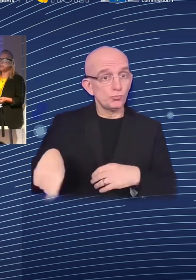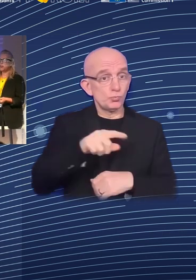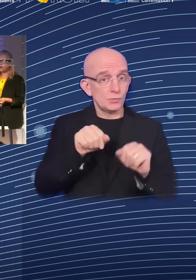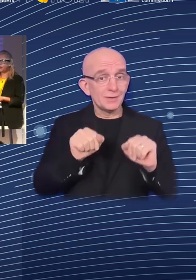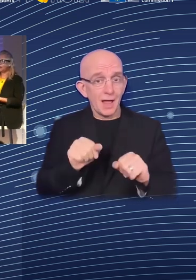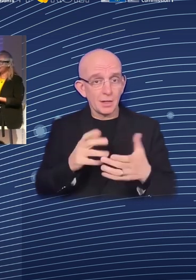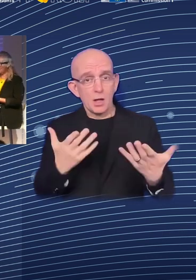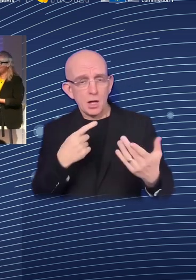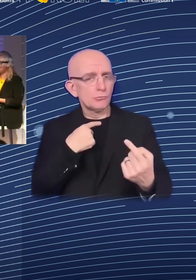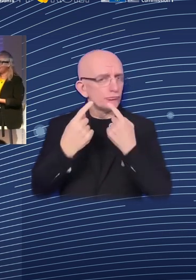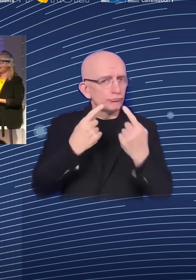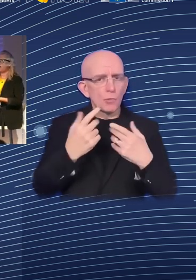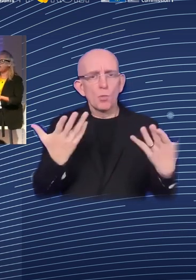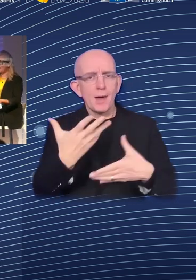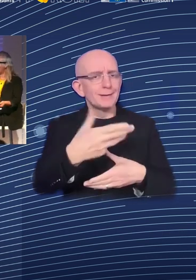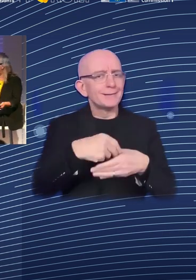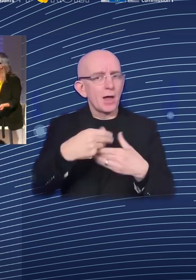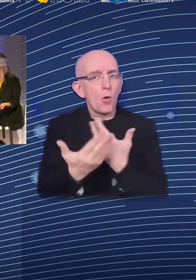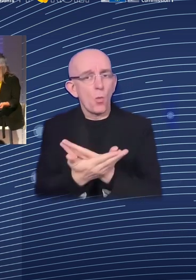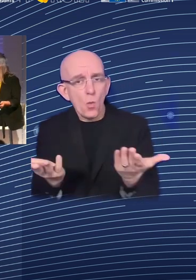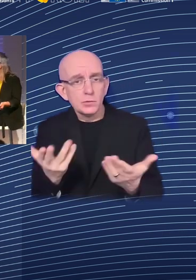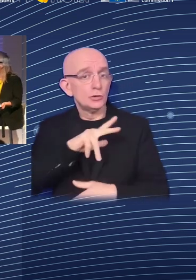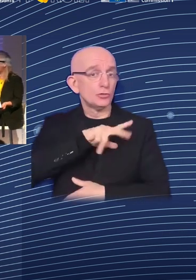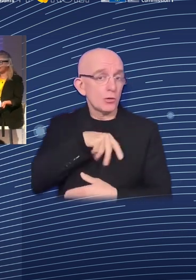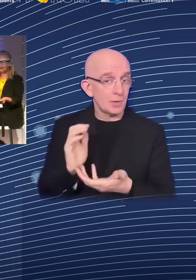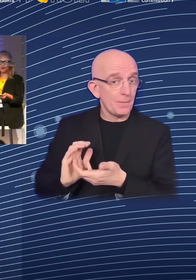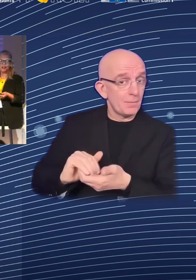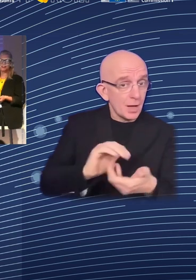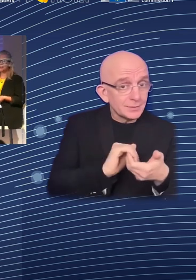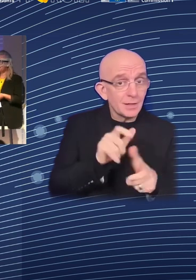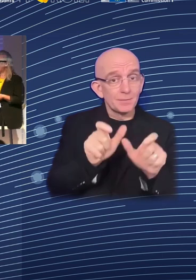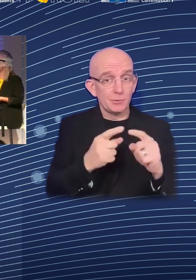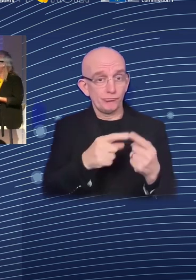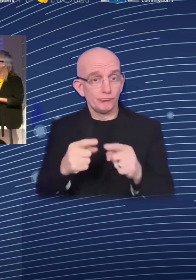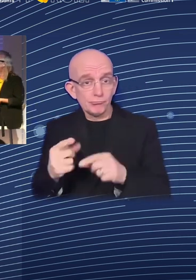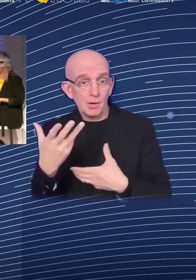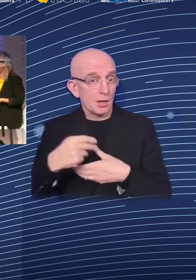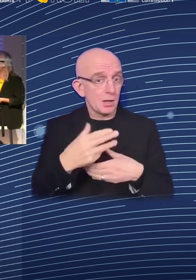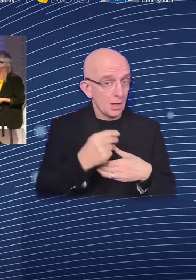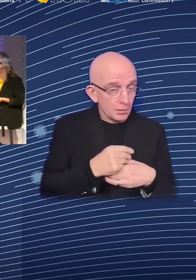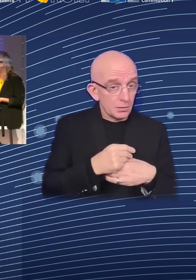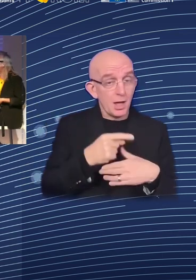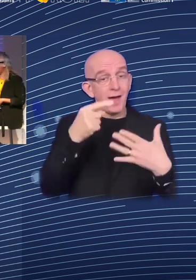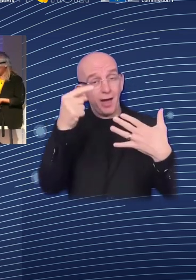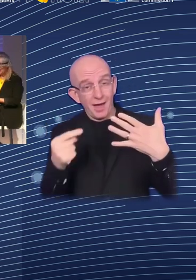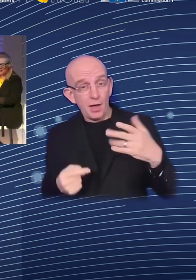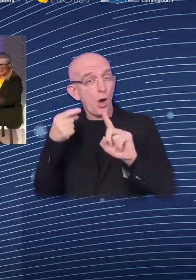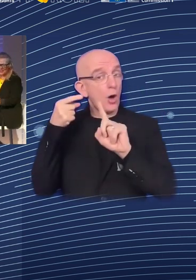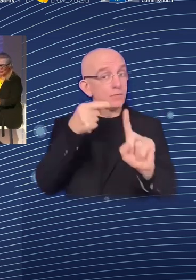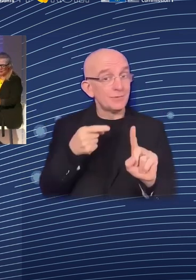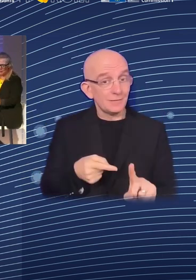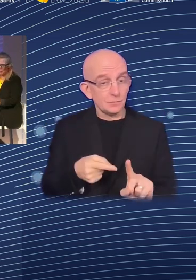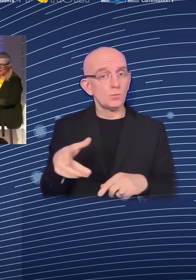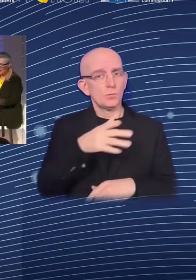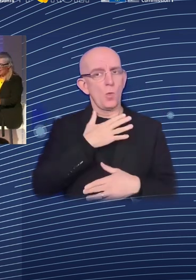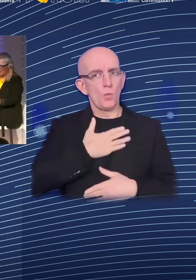actually create the skills that are really needed on the labour market. And if you need to know what those are, so you need to talk to people, you need to